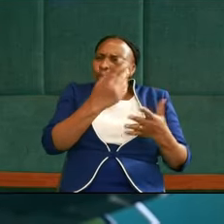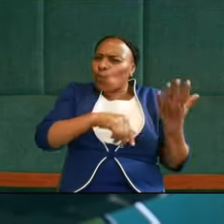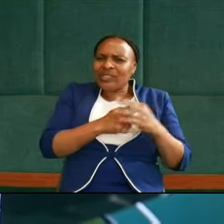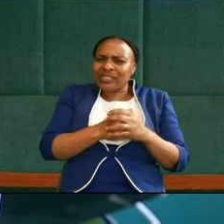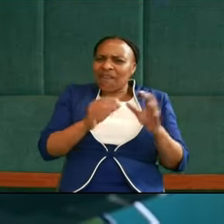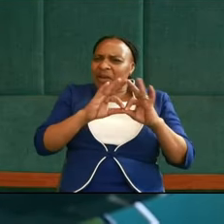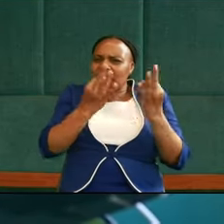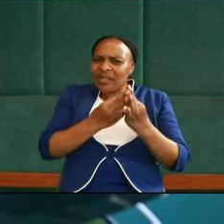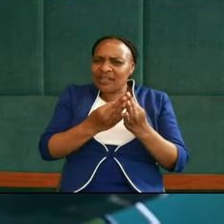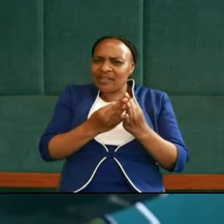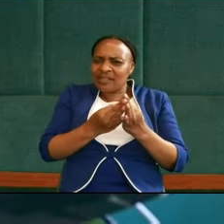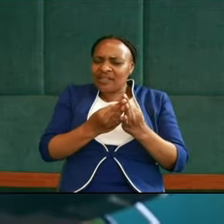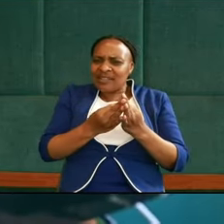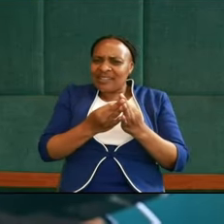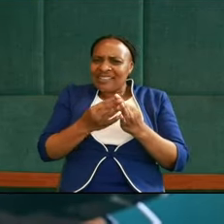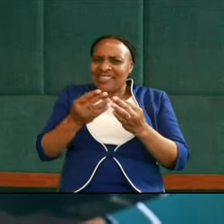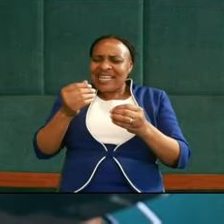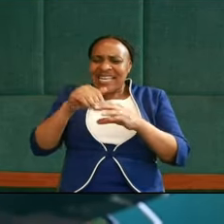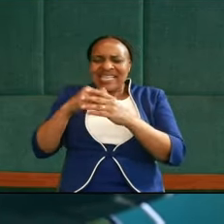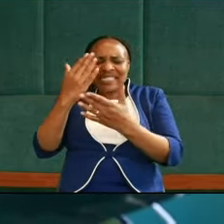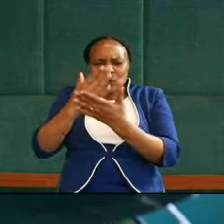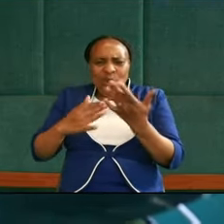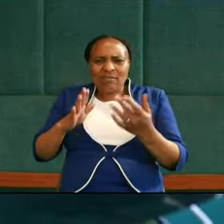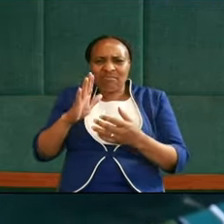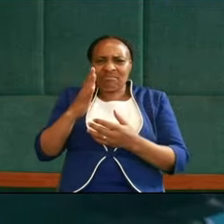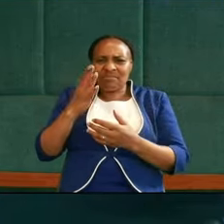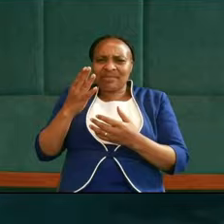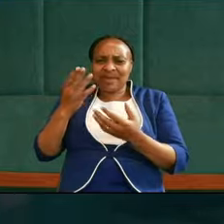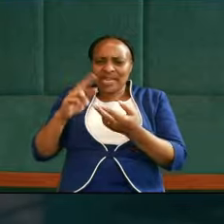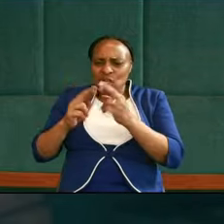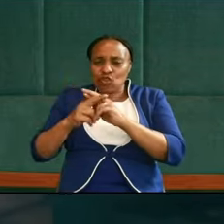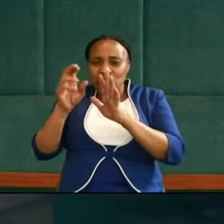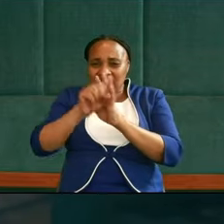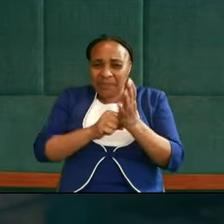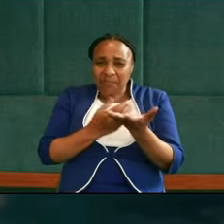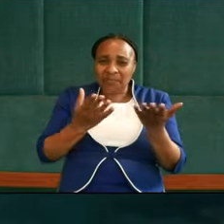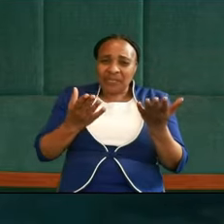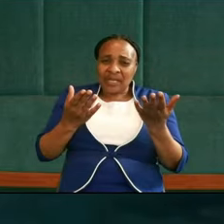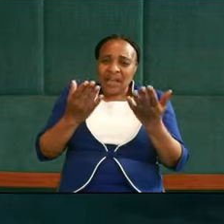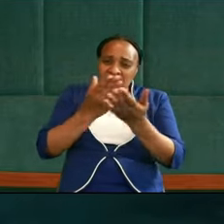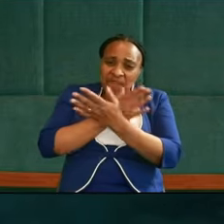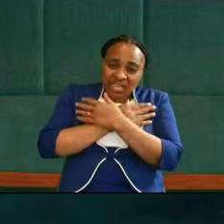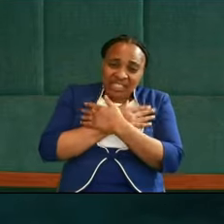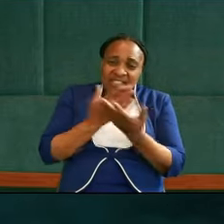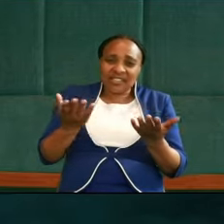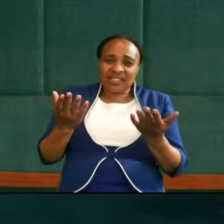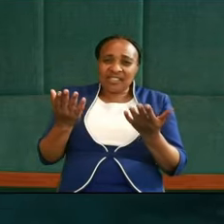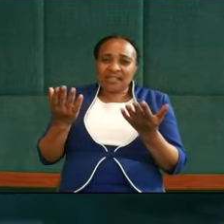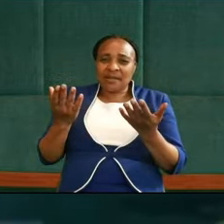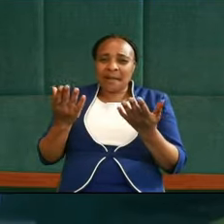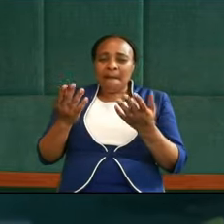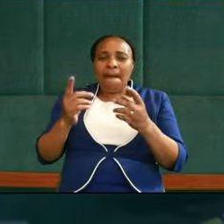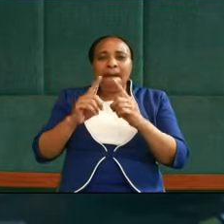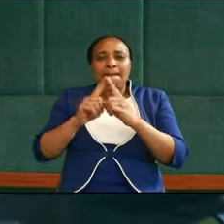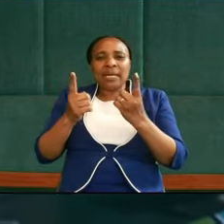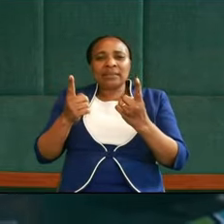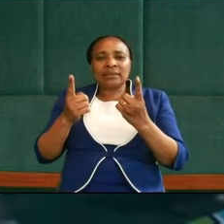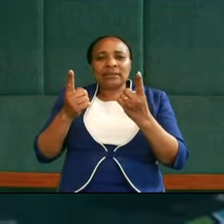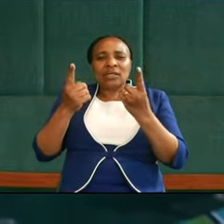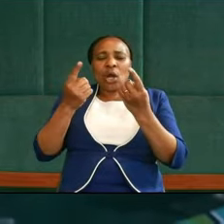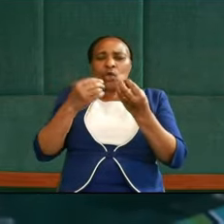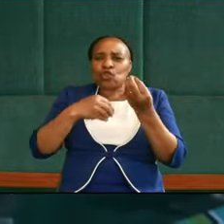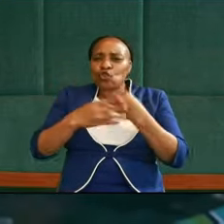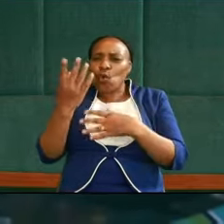families. Sellout happening in relationships. Sellout happening among friends. Sellout happening. But the larger